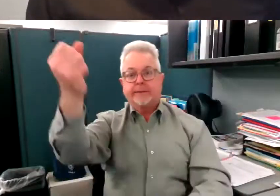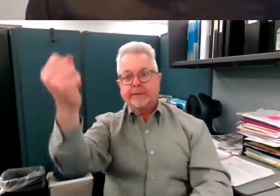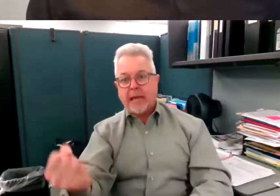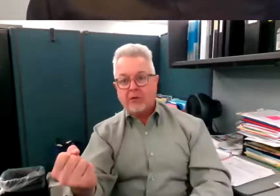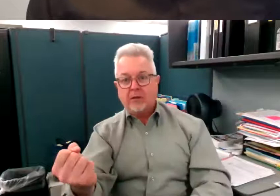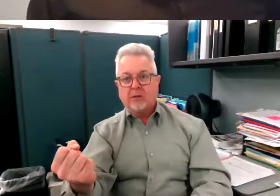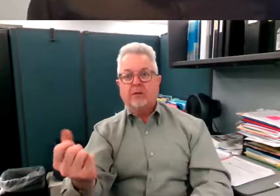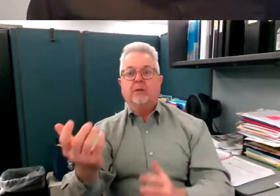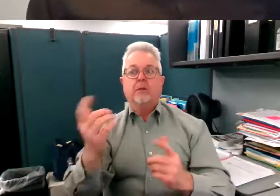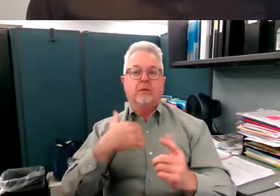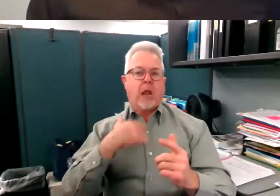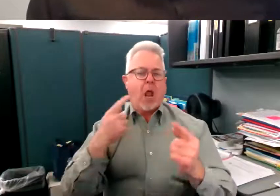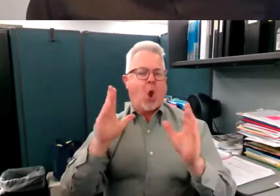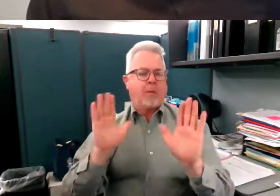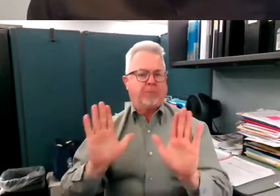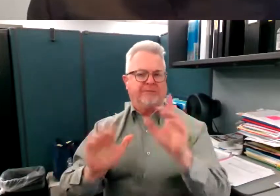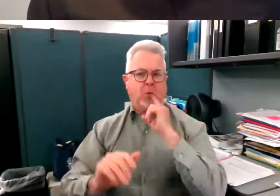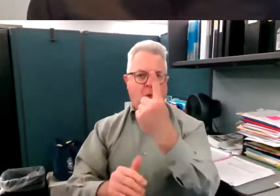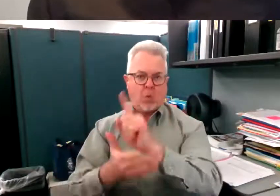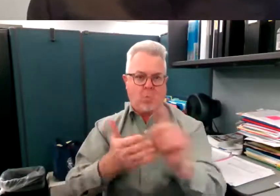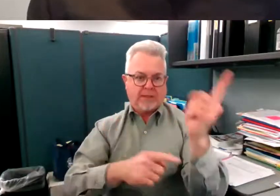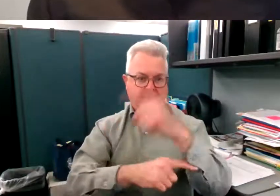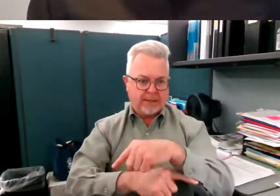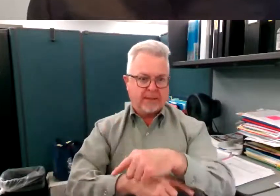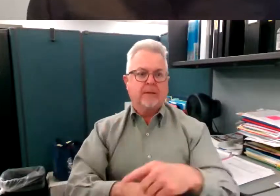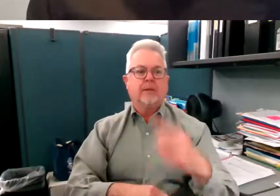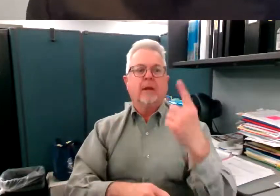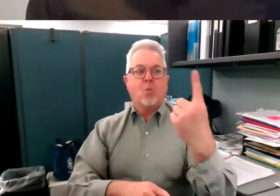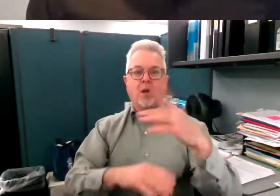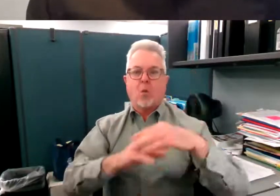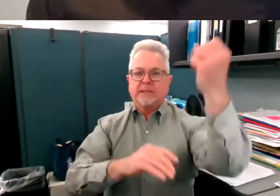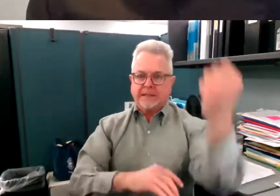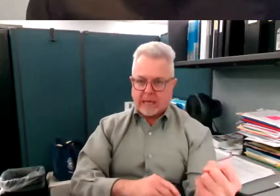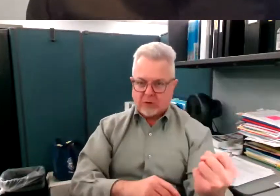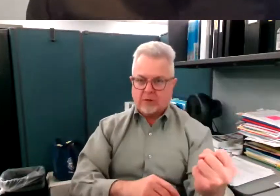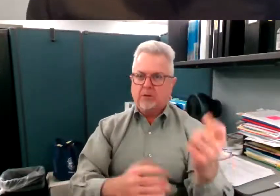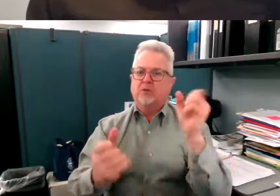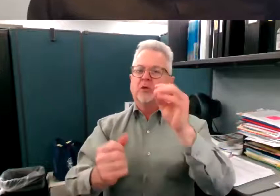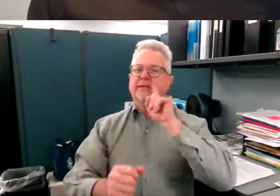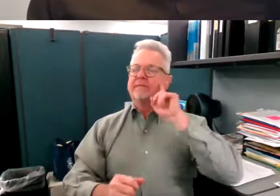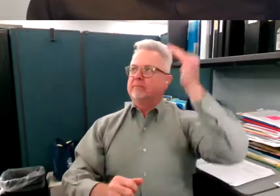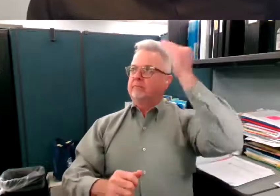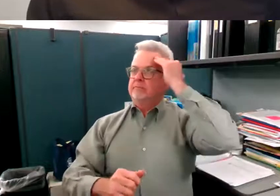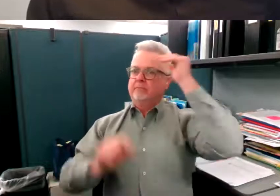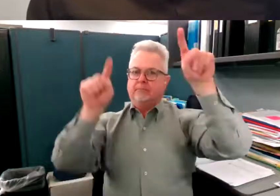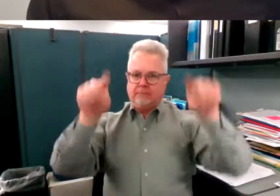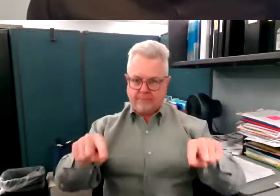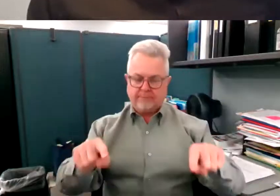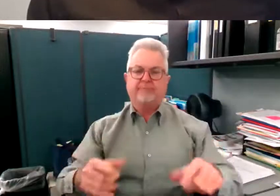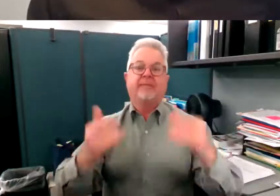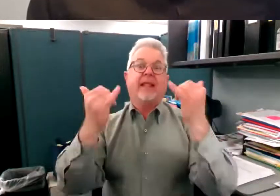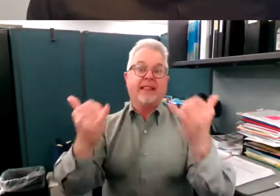on a regular schedule. So it might be every Tuesday or every Saturday. So hopefully we'll do 1 weekday and 1 weekend